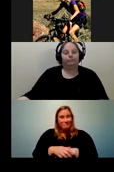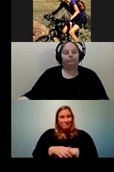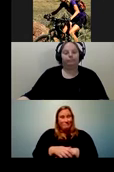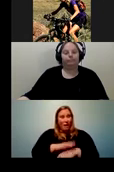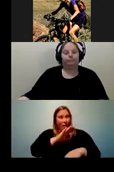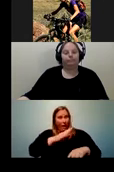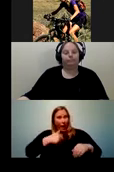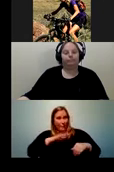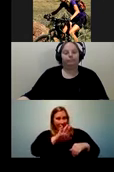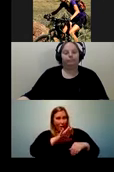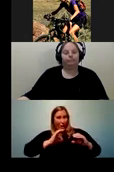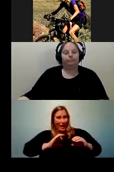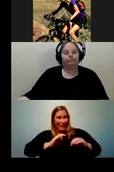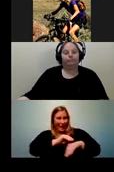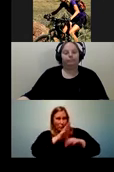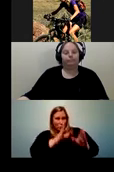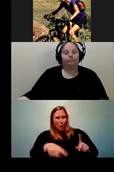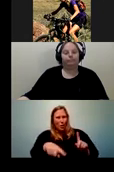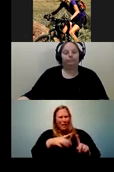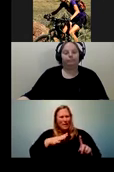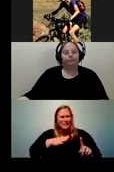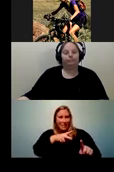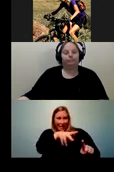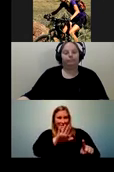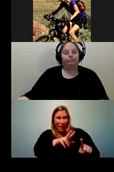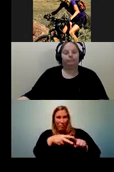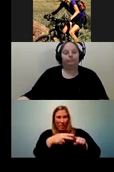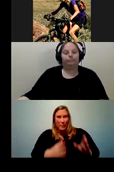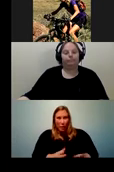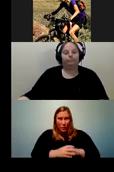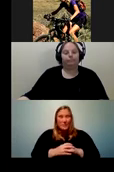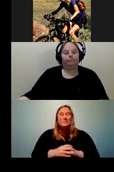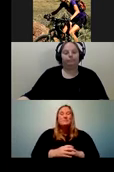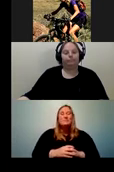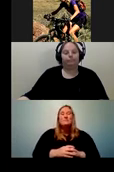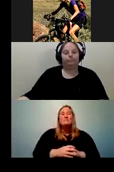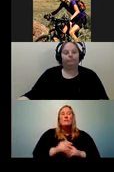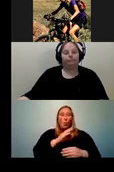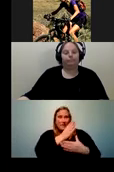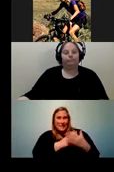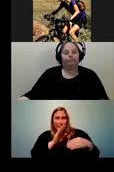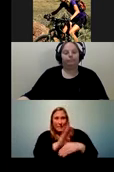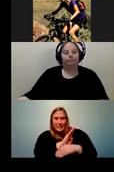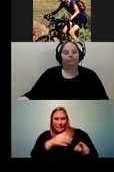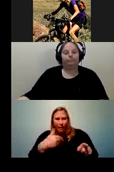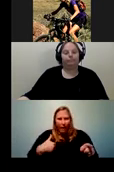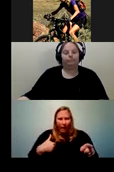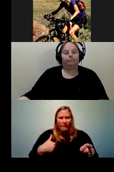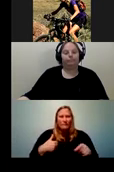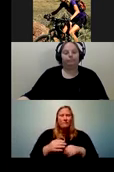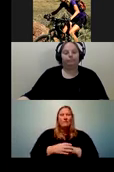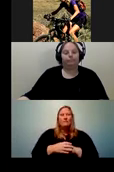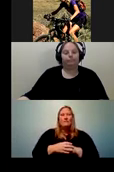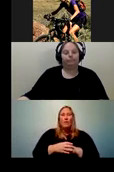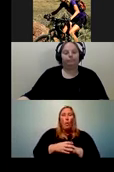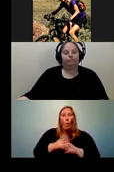yeah. Having a side business when they're your customer, yes. Mutual friends, seeing people at a social